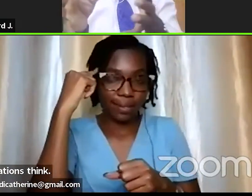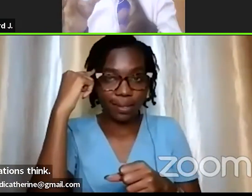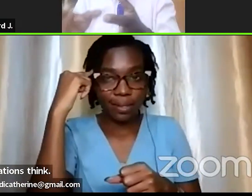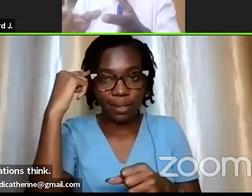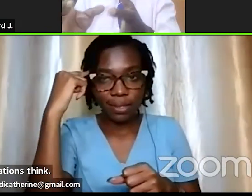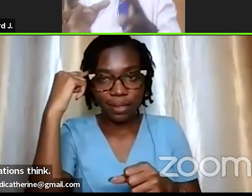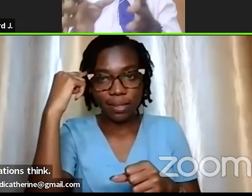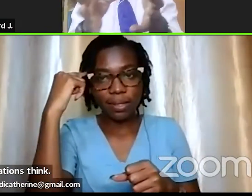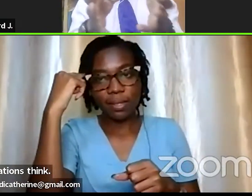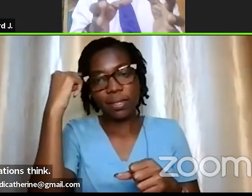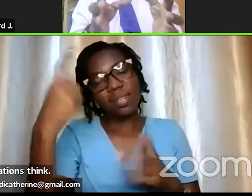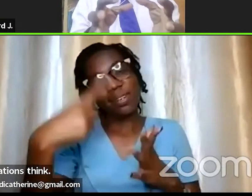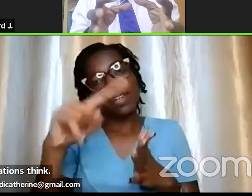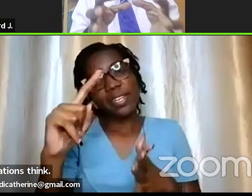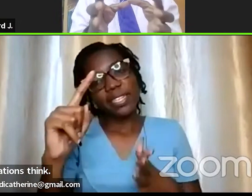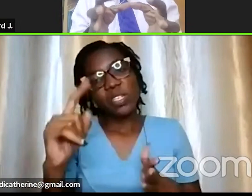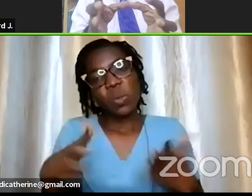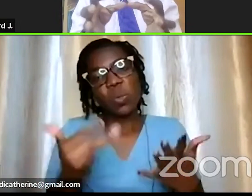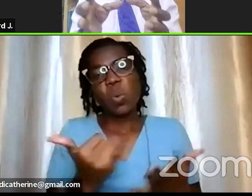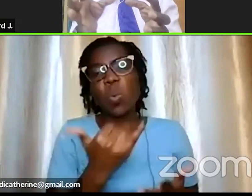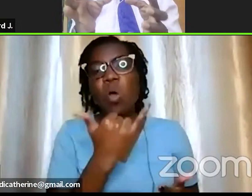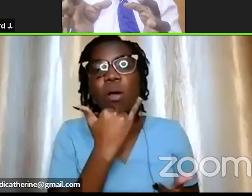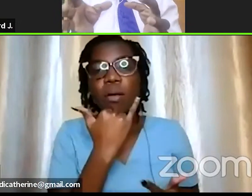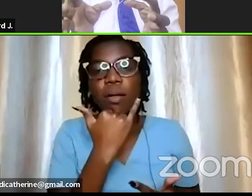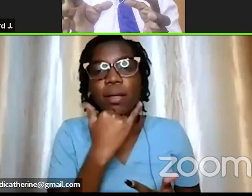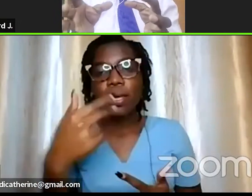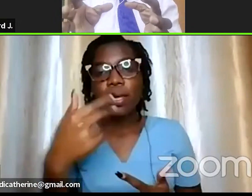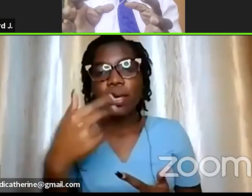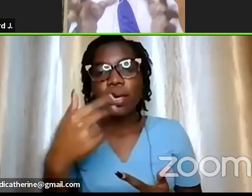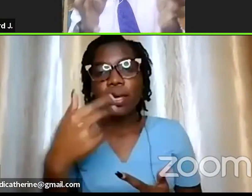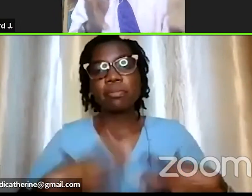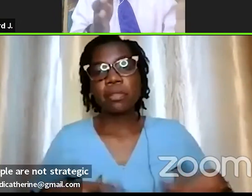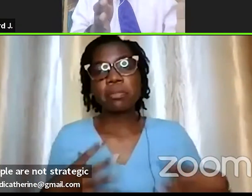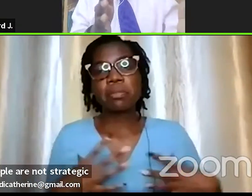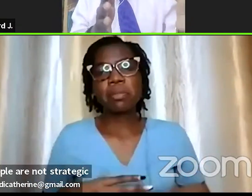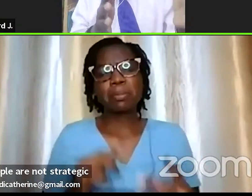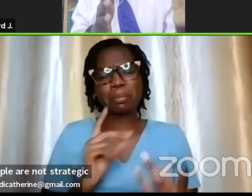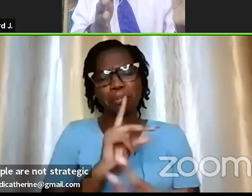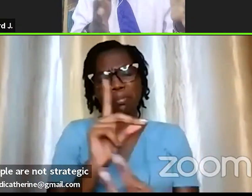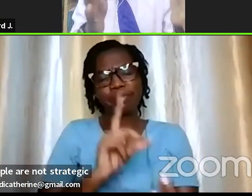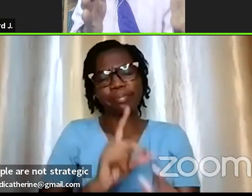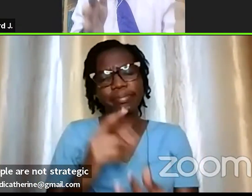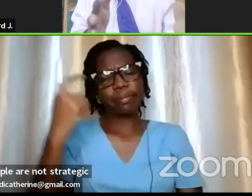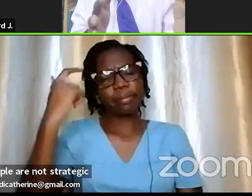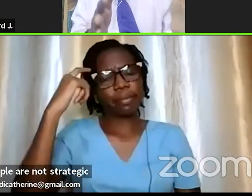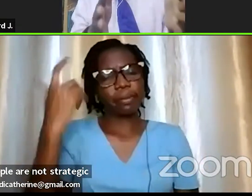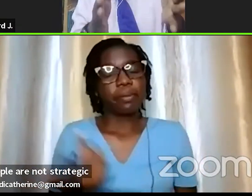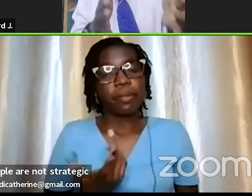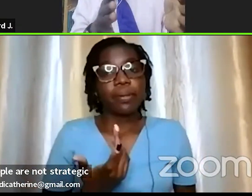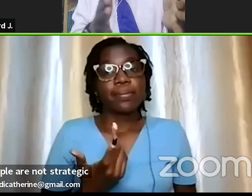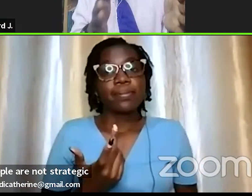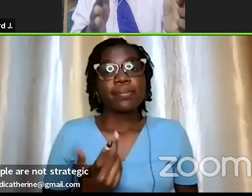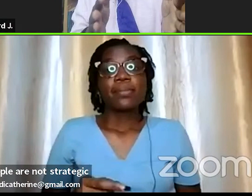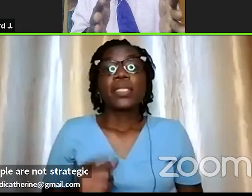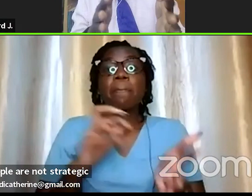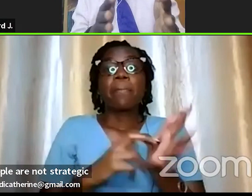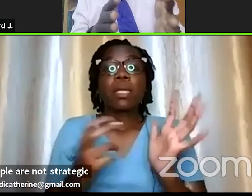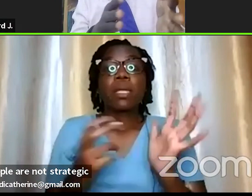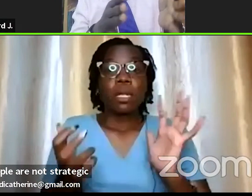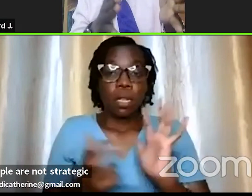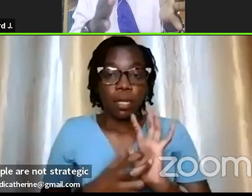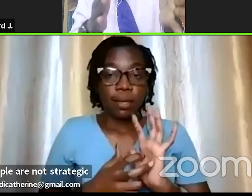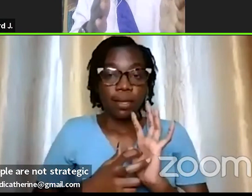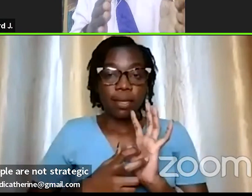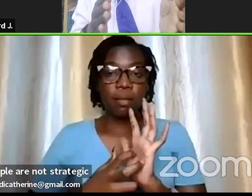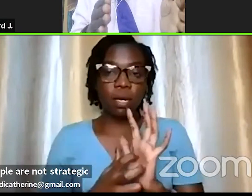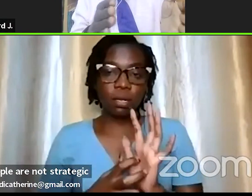rightly or wrongly, that HR people are not strategic thinkers. It means that, as you have said, that they perform well in